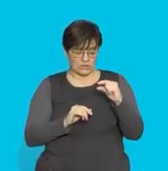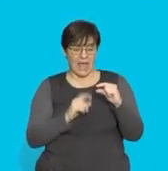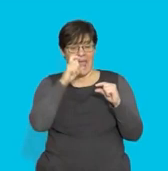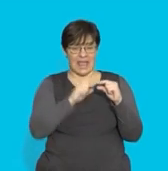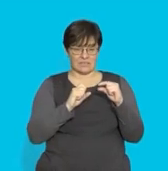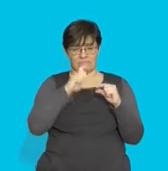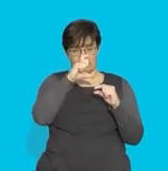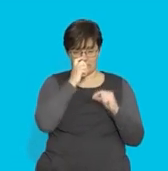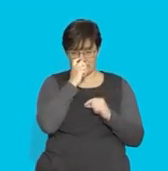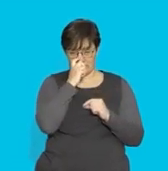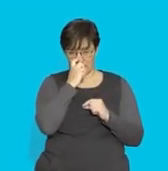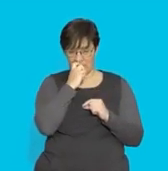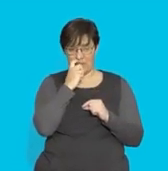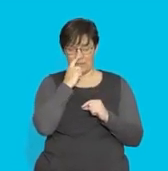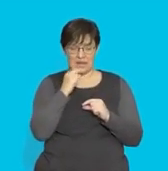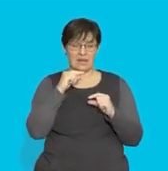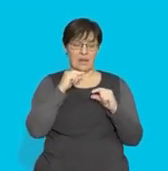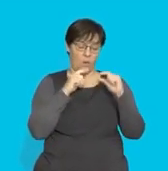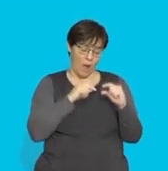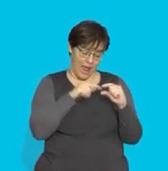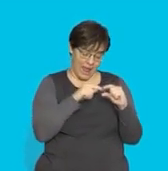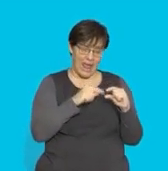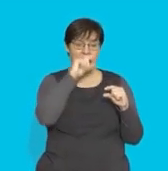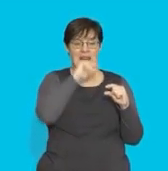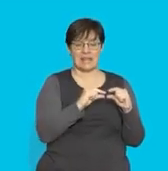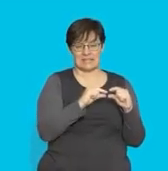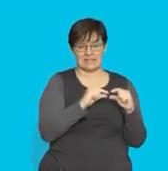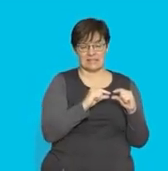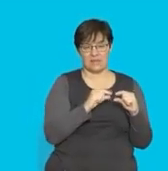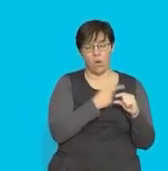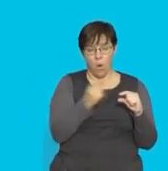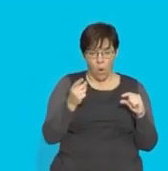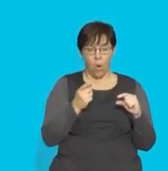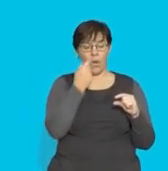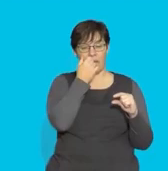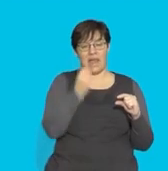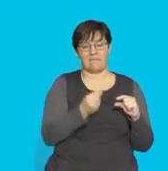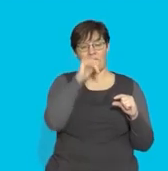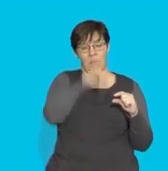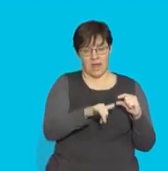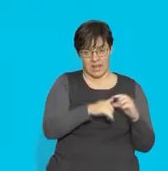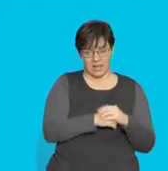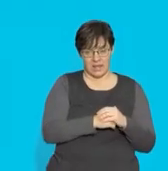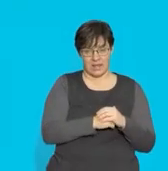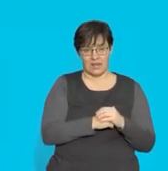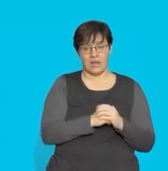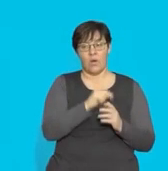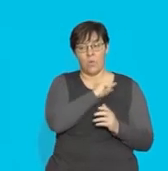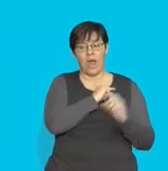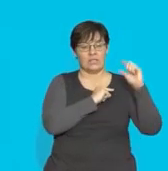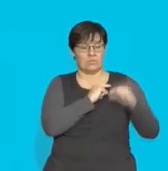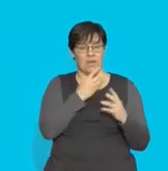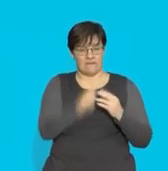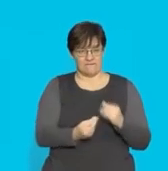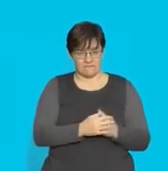which essentially means that it contains fewer genes. All males have a Y chromosome, and that Y chromosome is